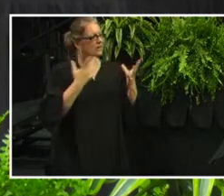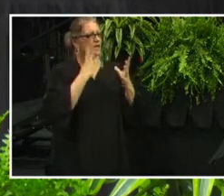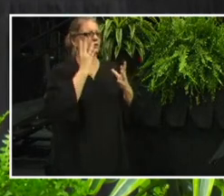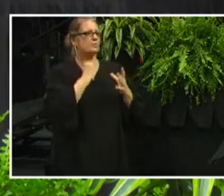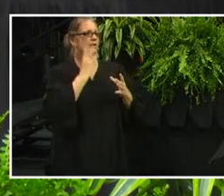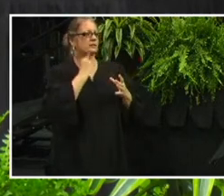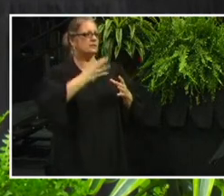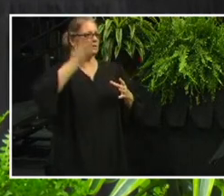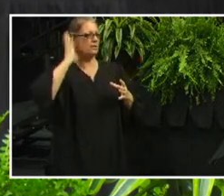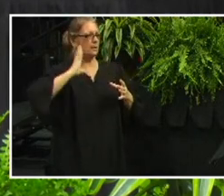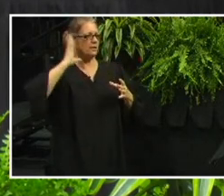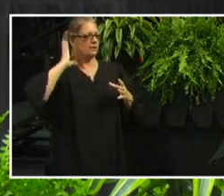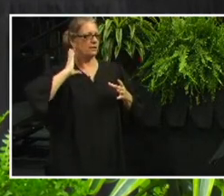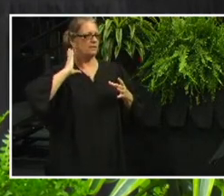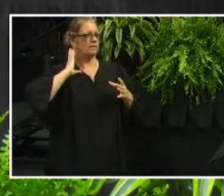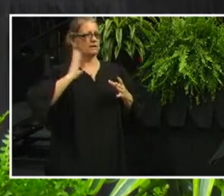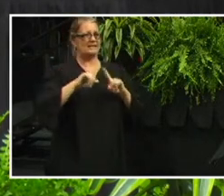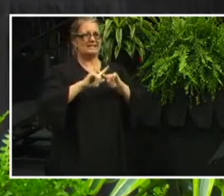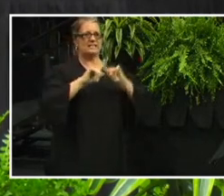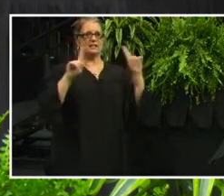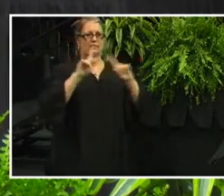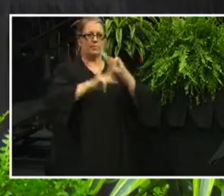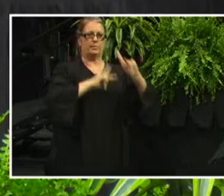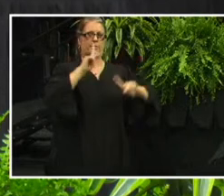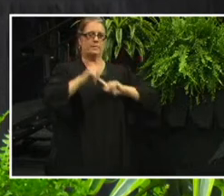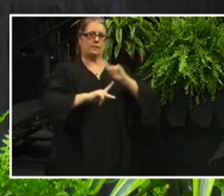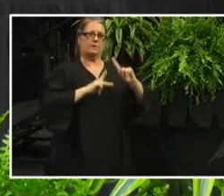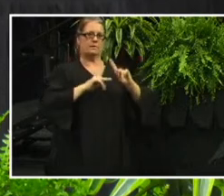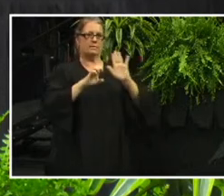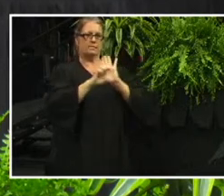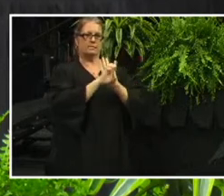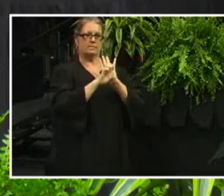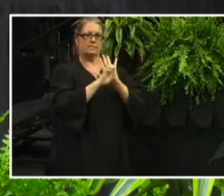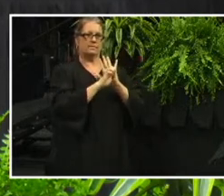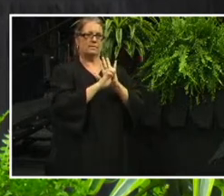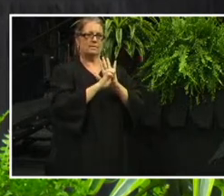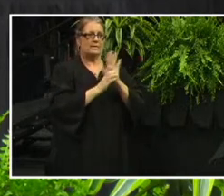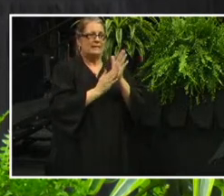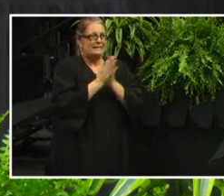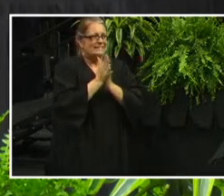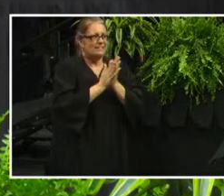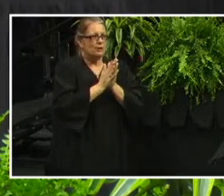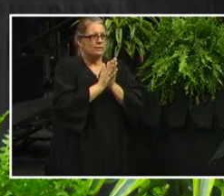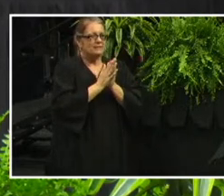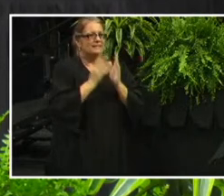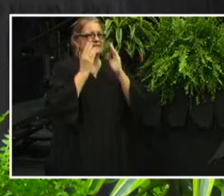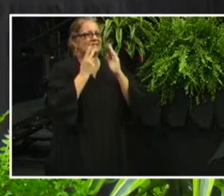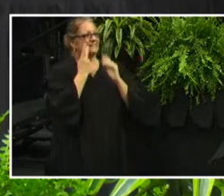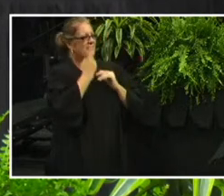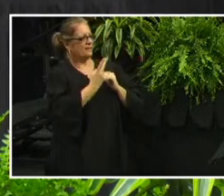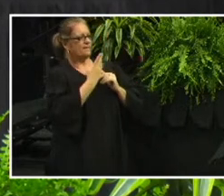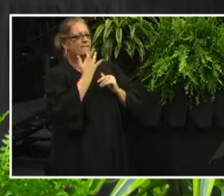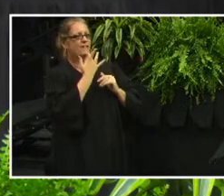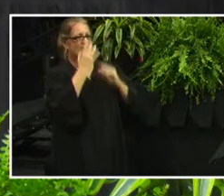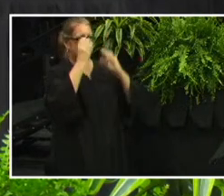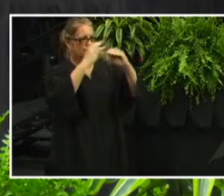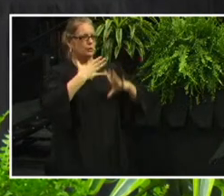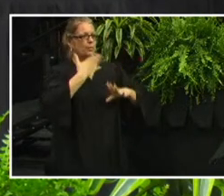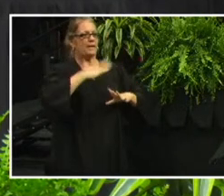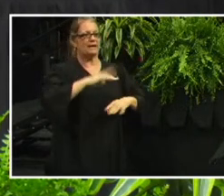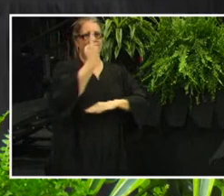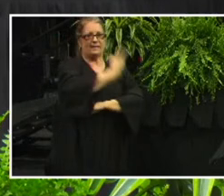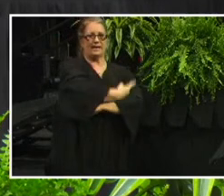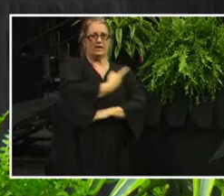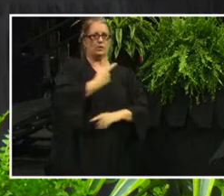experiences despite being such different people. For example, the joy of seeing your favorite teacher on a bad day or doing well on a test that you didn't think you would